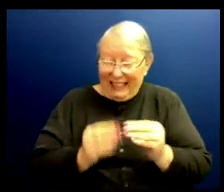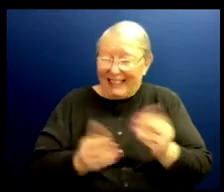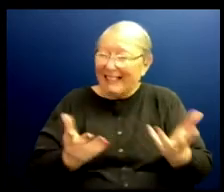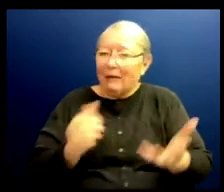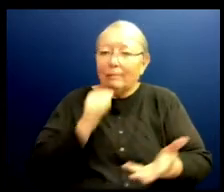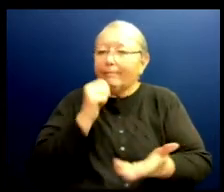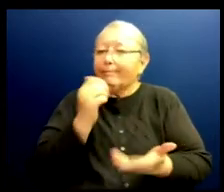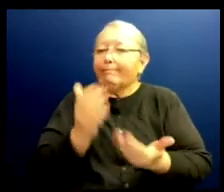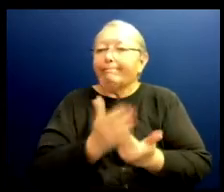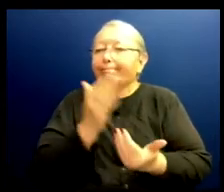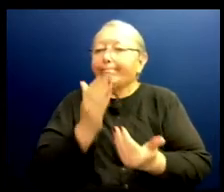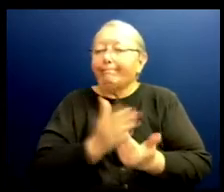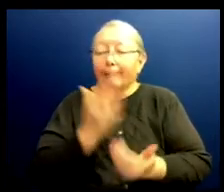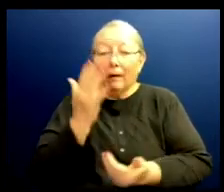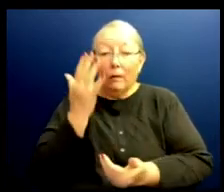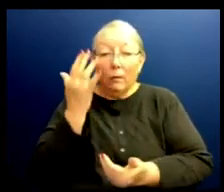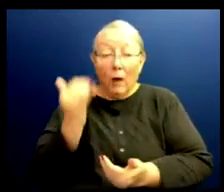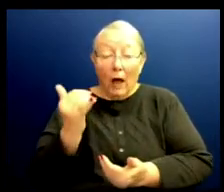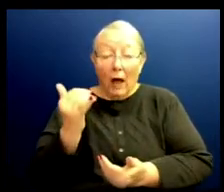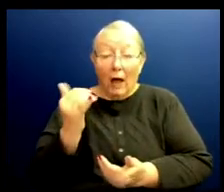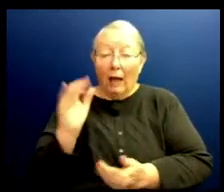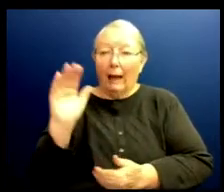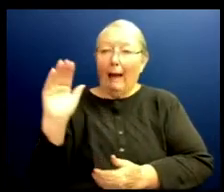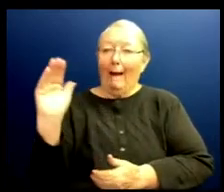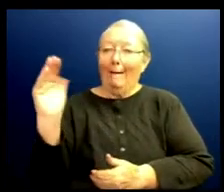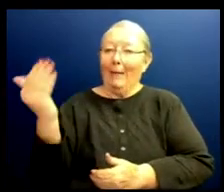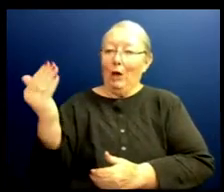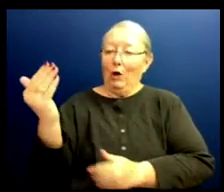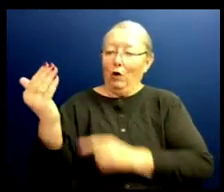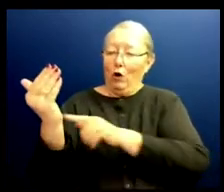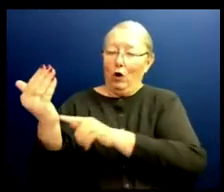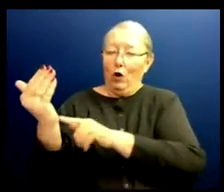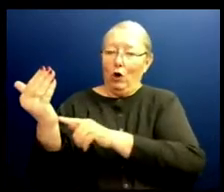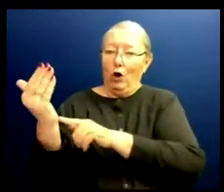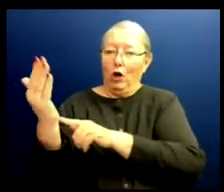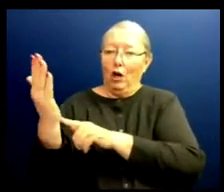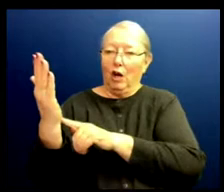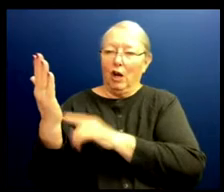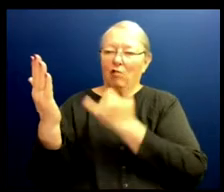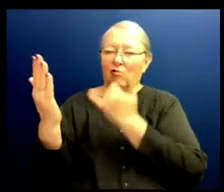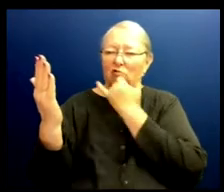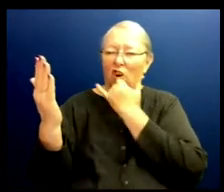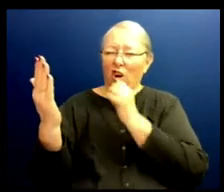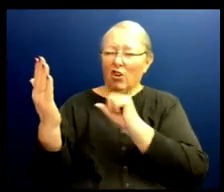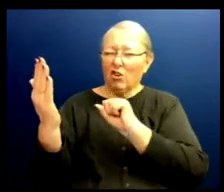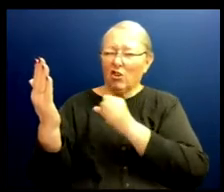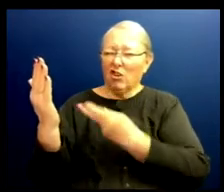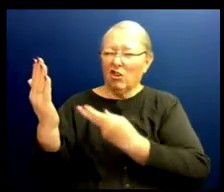caused by a misshapen mirror and you couldn't do anything to